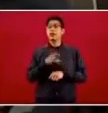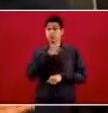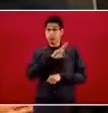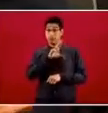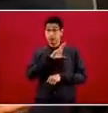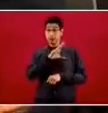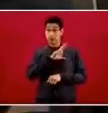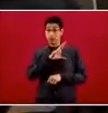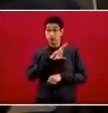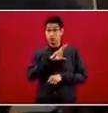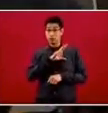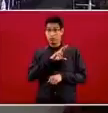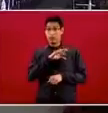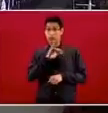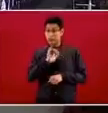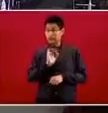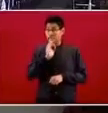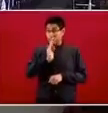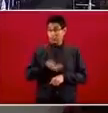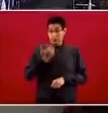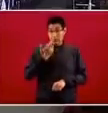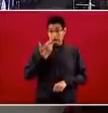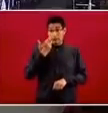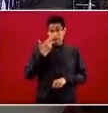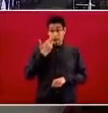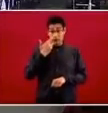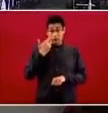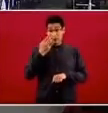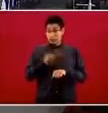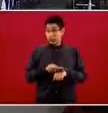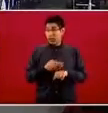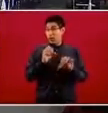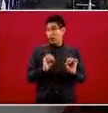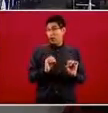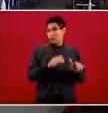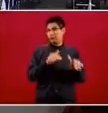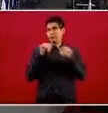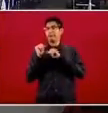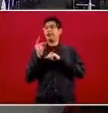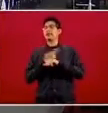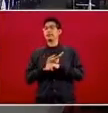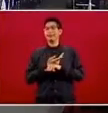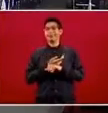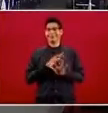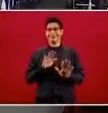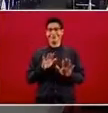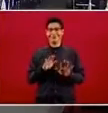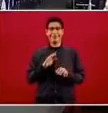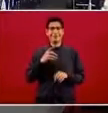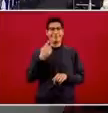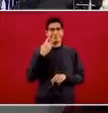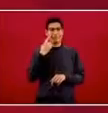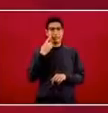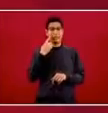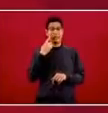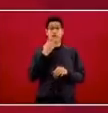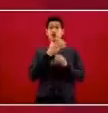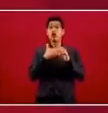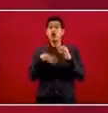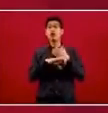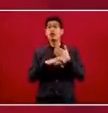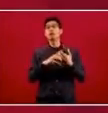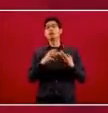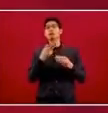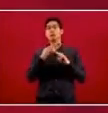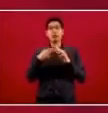and he was transferred from a private clinic to a public hospital, and I would like to know why. Yes, the supplies topic, I